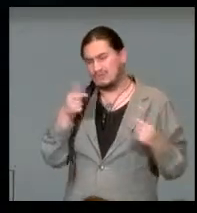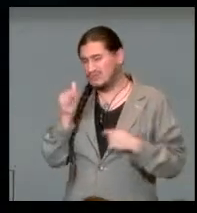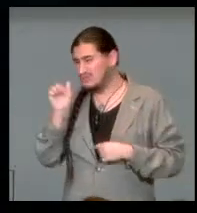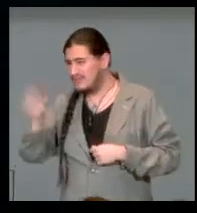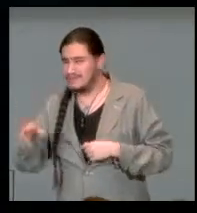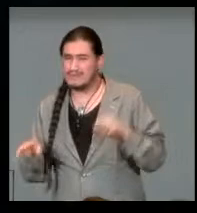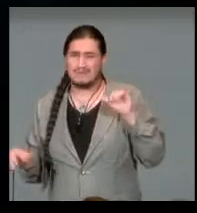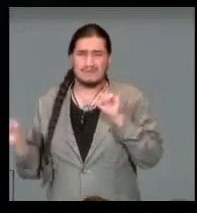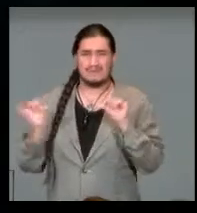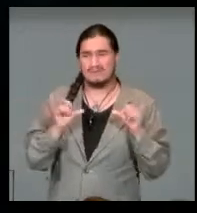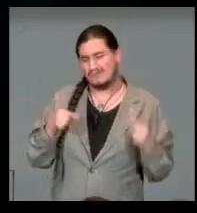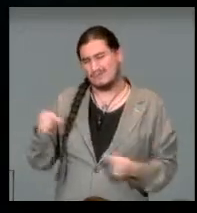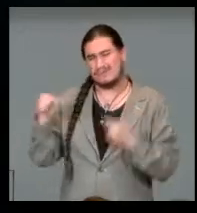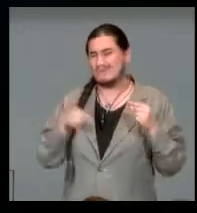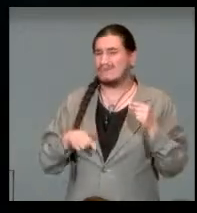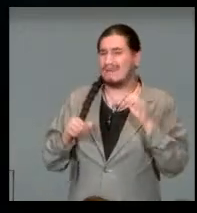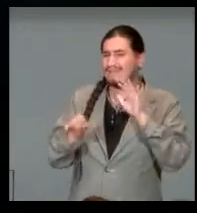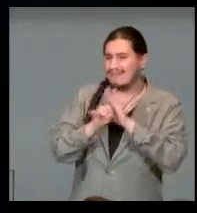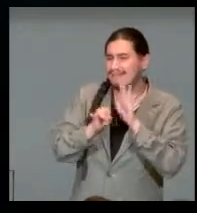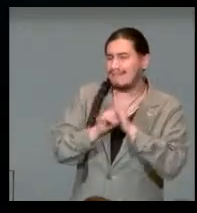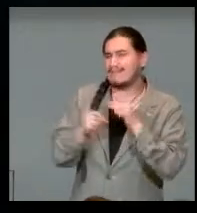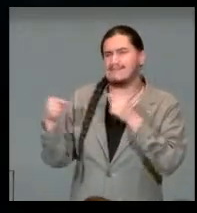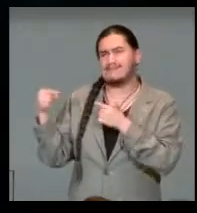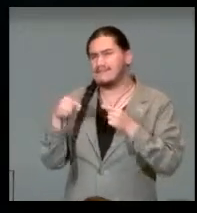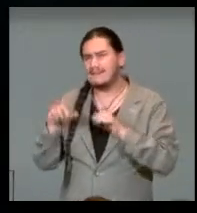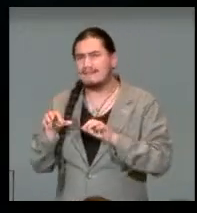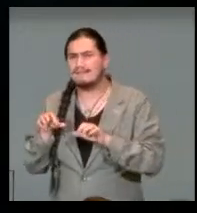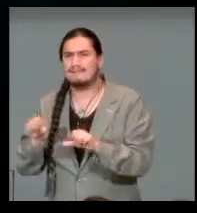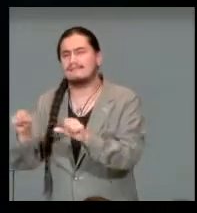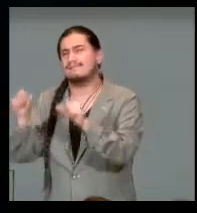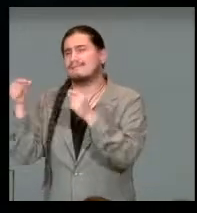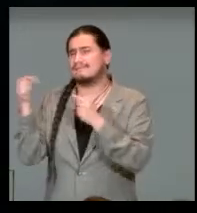identity and of colonization and identity politics.